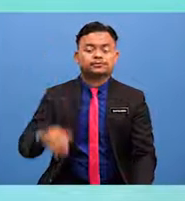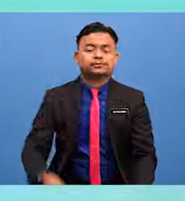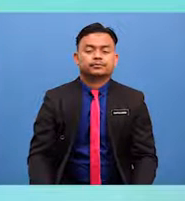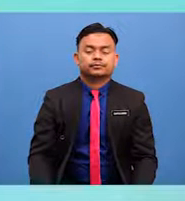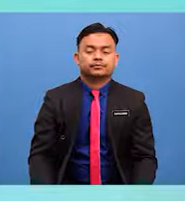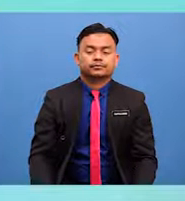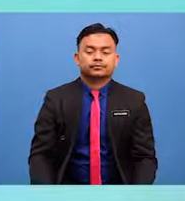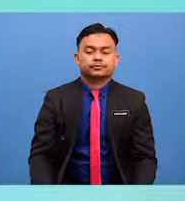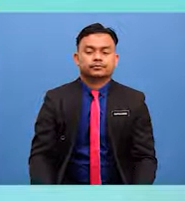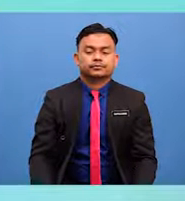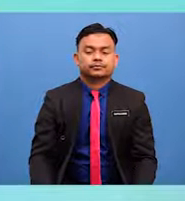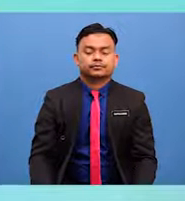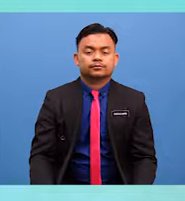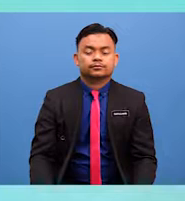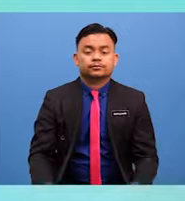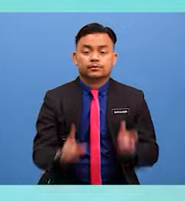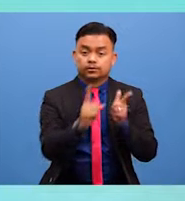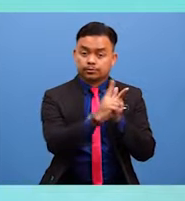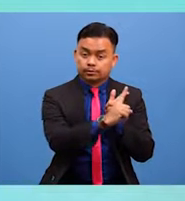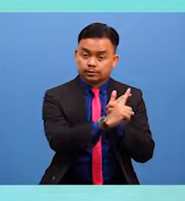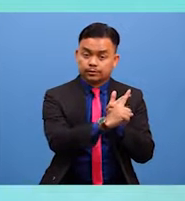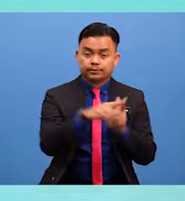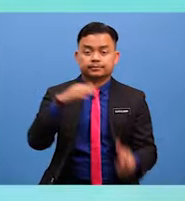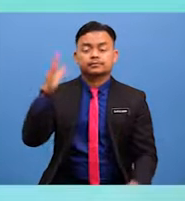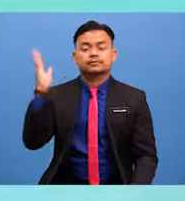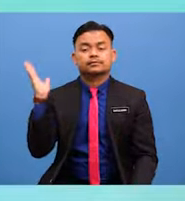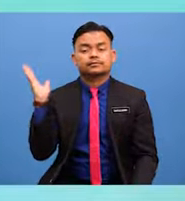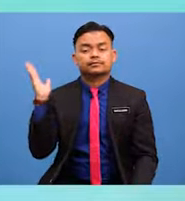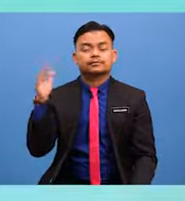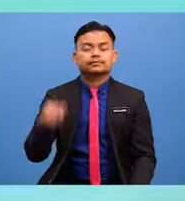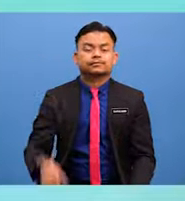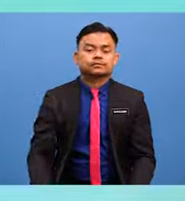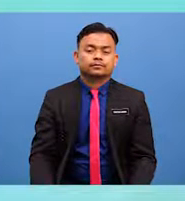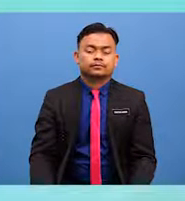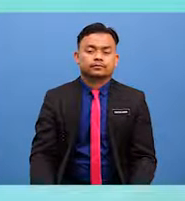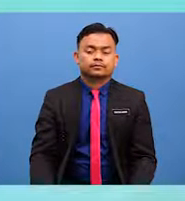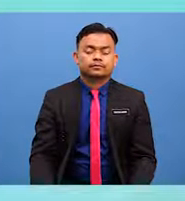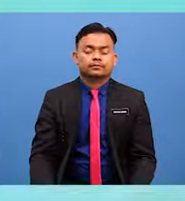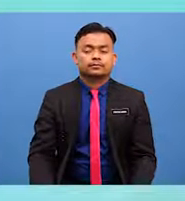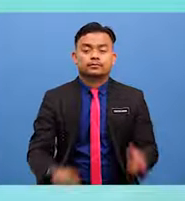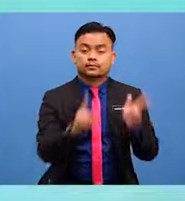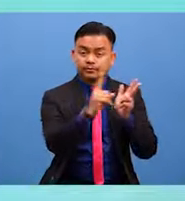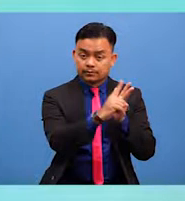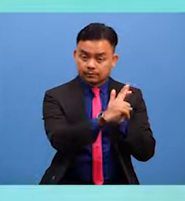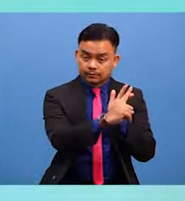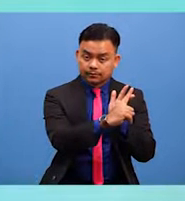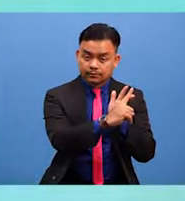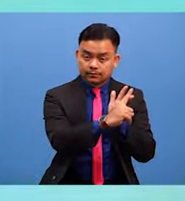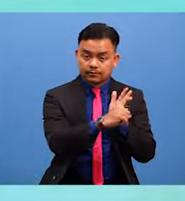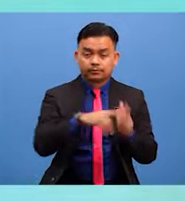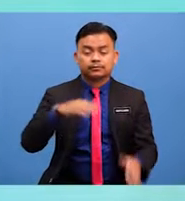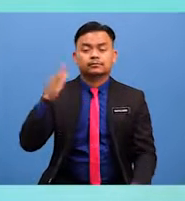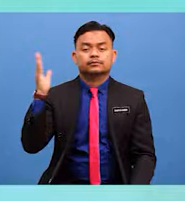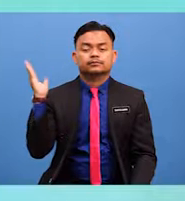Gorillas. Number 2. The answer is Sumatran Tigers. Number 3. The answer